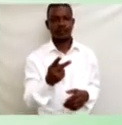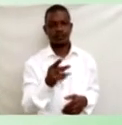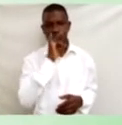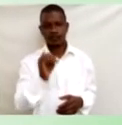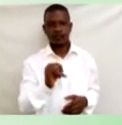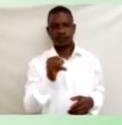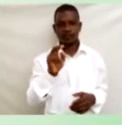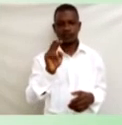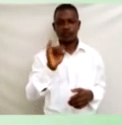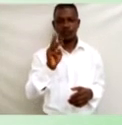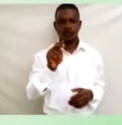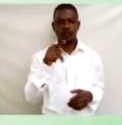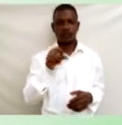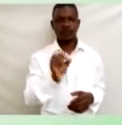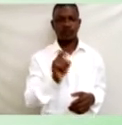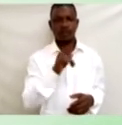away.